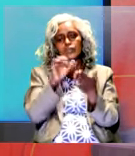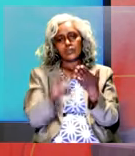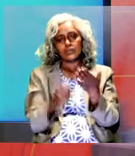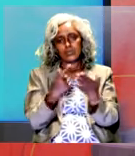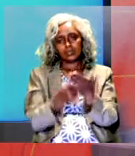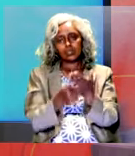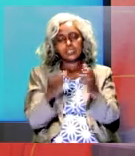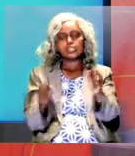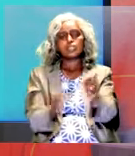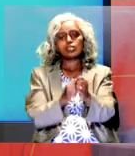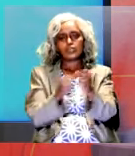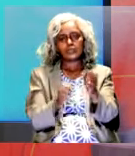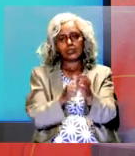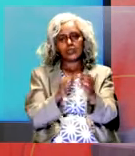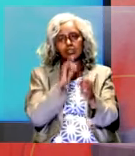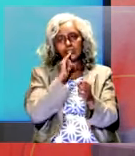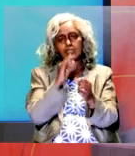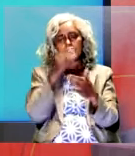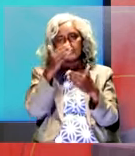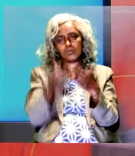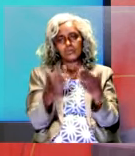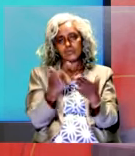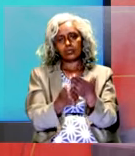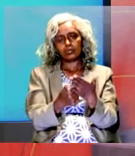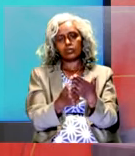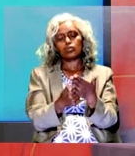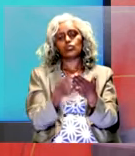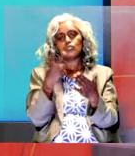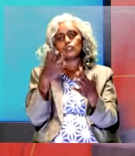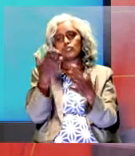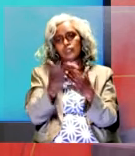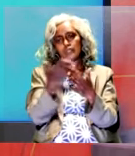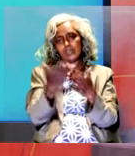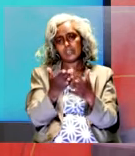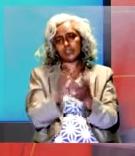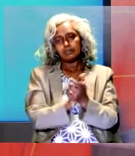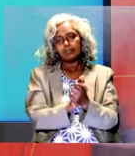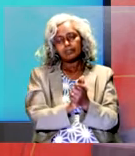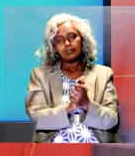So this sequence is found between these two intervals,